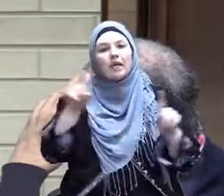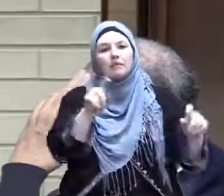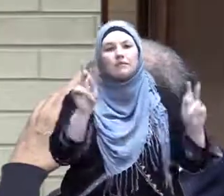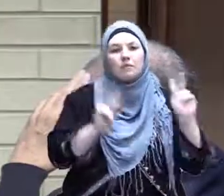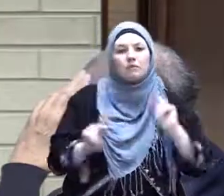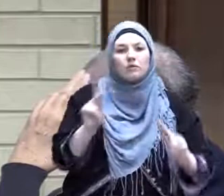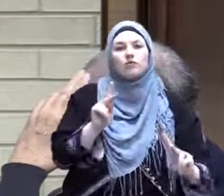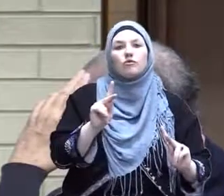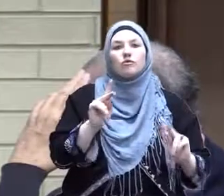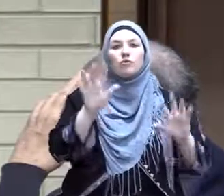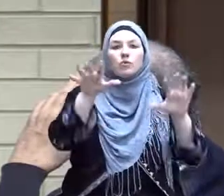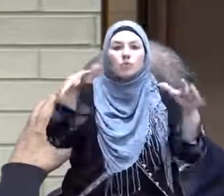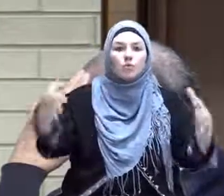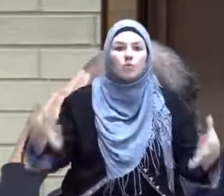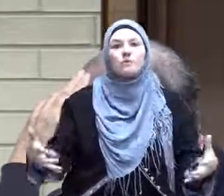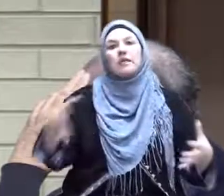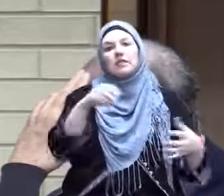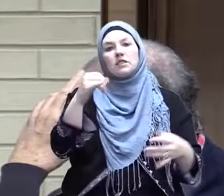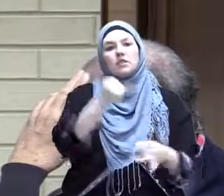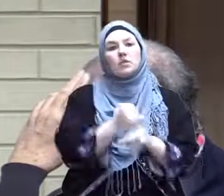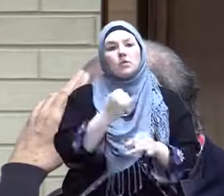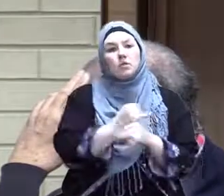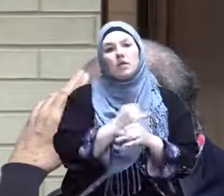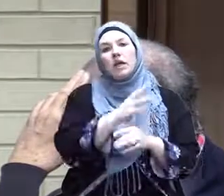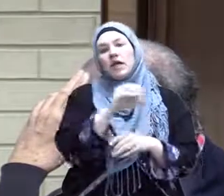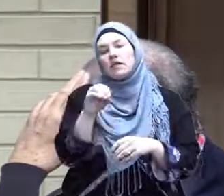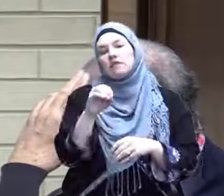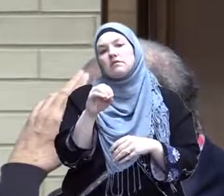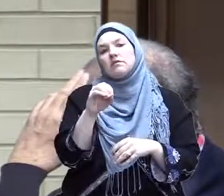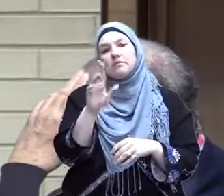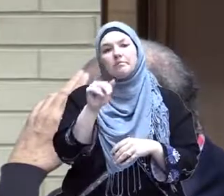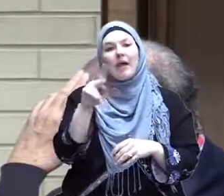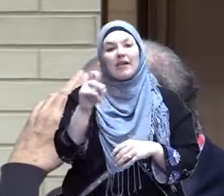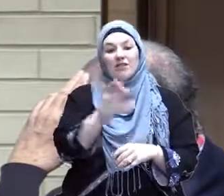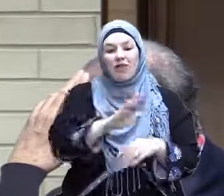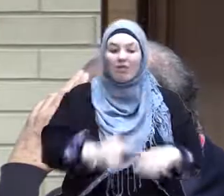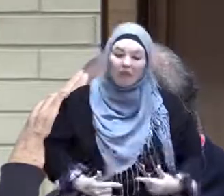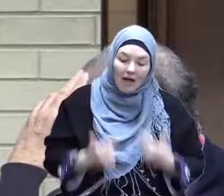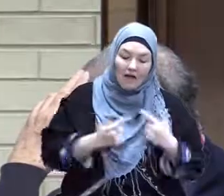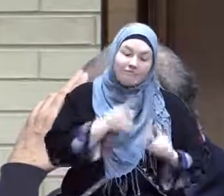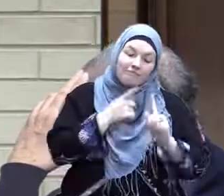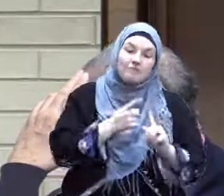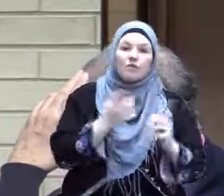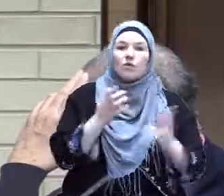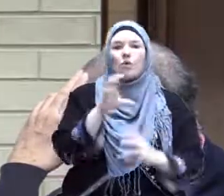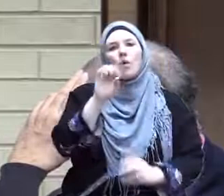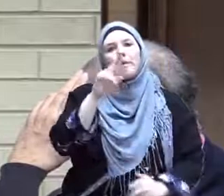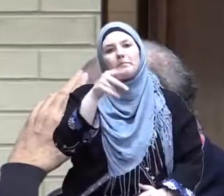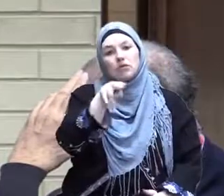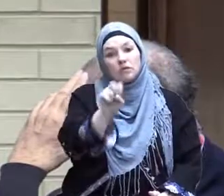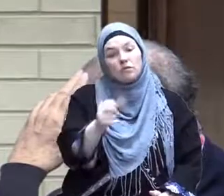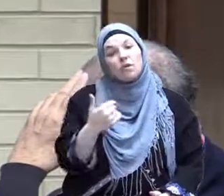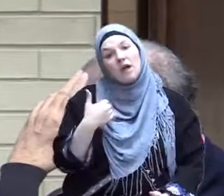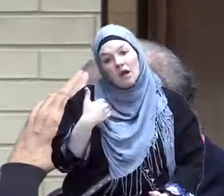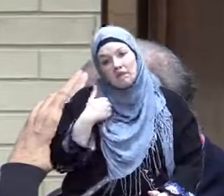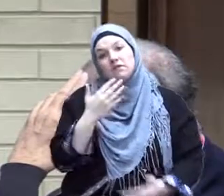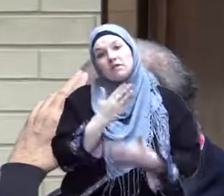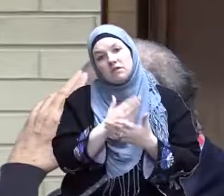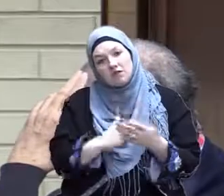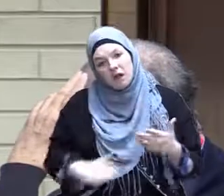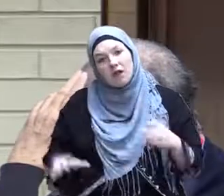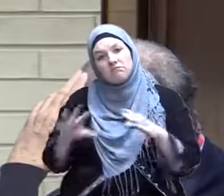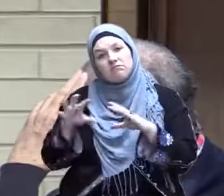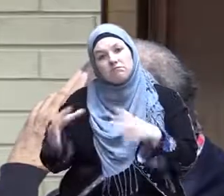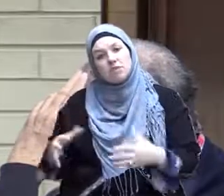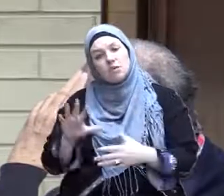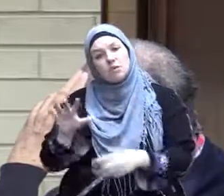and institutions whose livelihood is in corruption. Now we have institutions that is